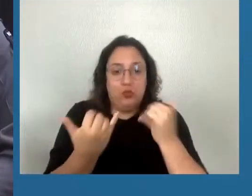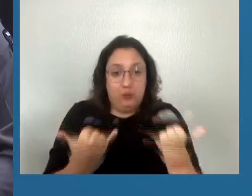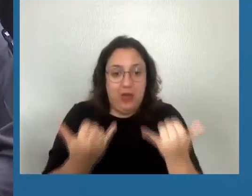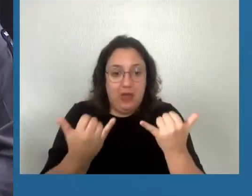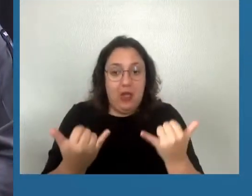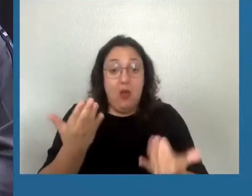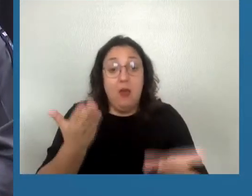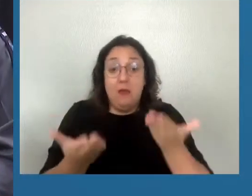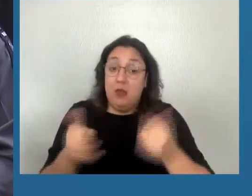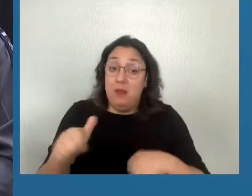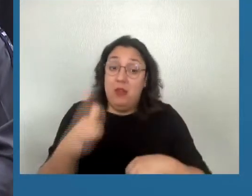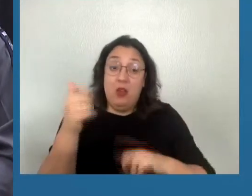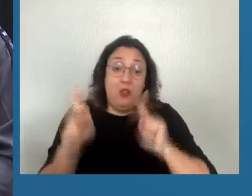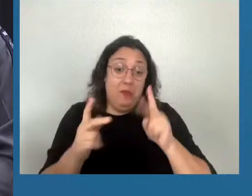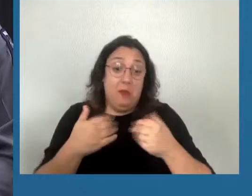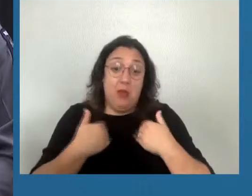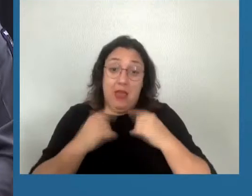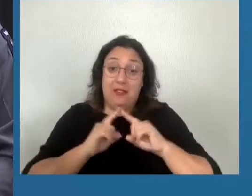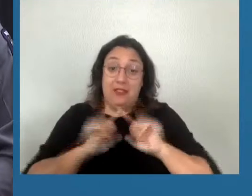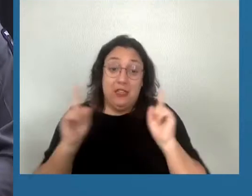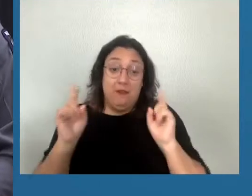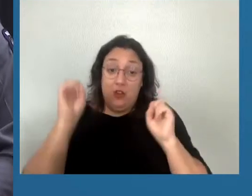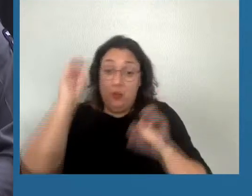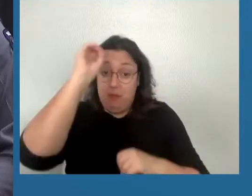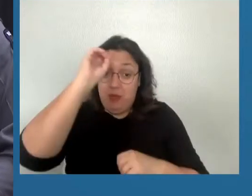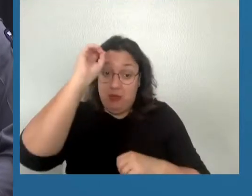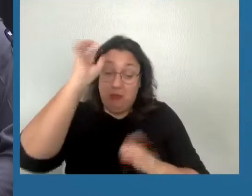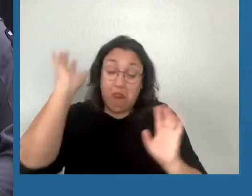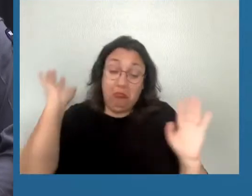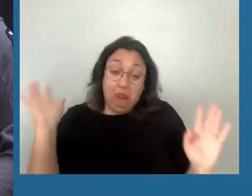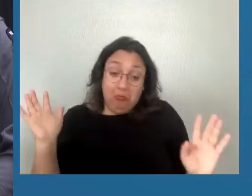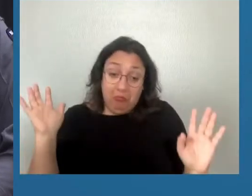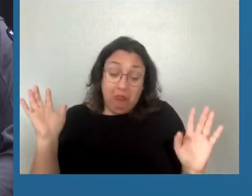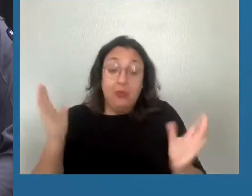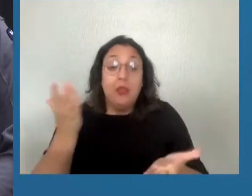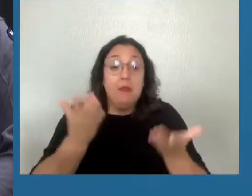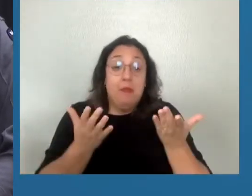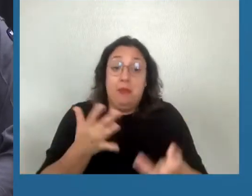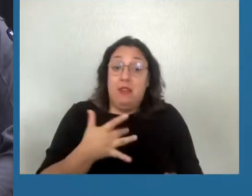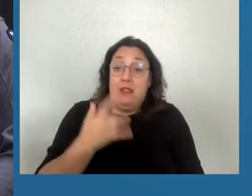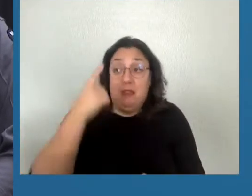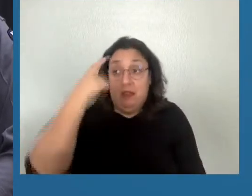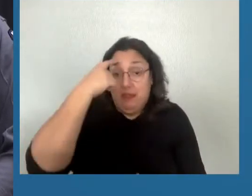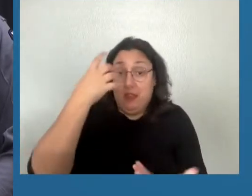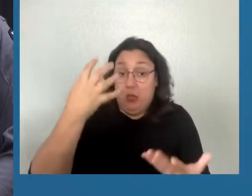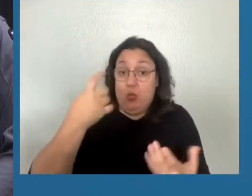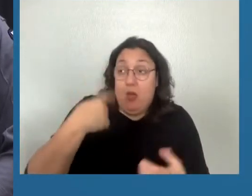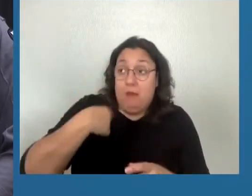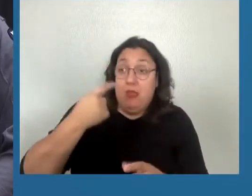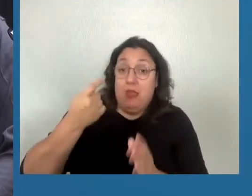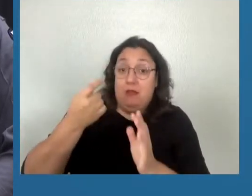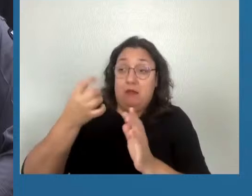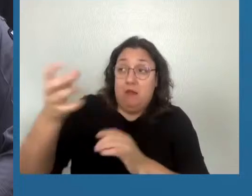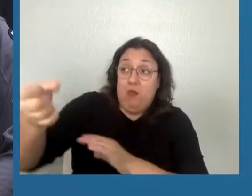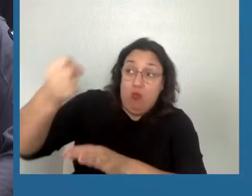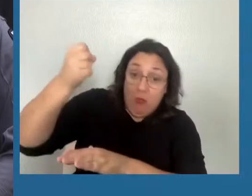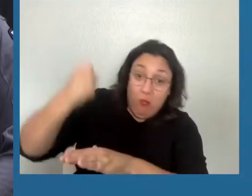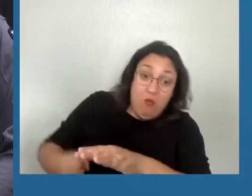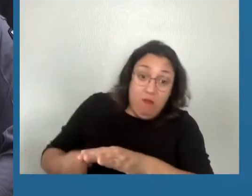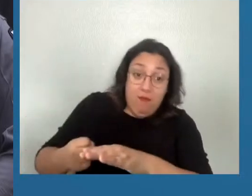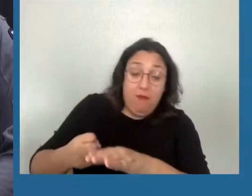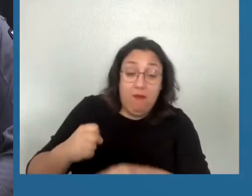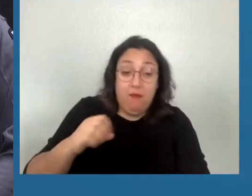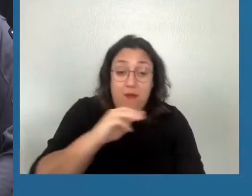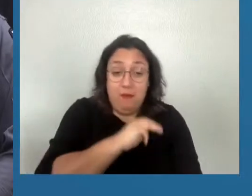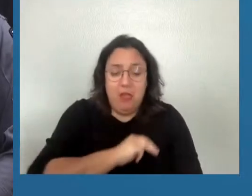opinion, and if they think this is a pressure campaign to get me to remove him, everybody ought to know. I understand why there's